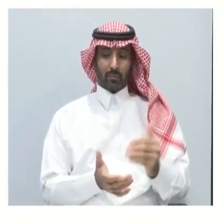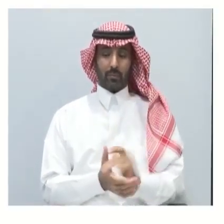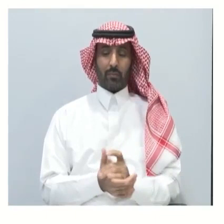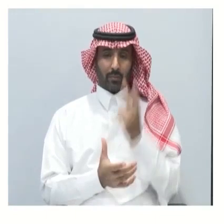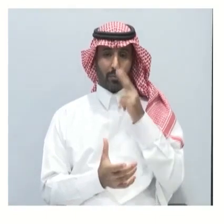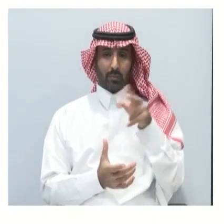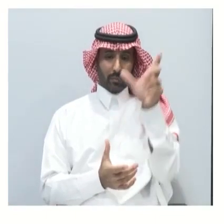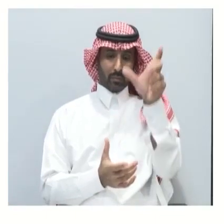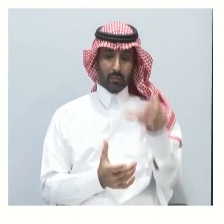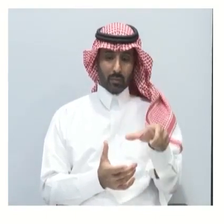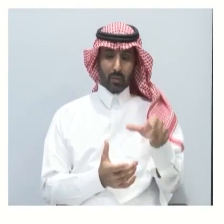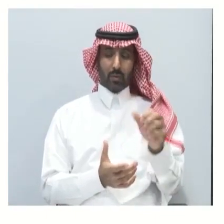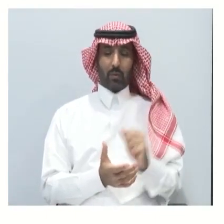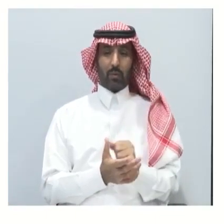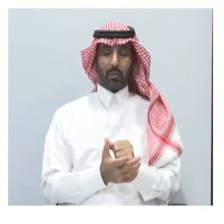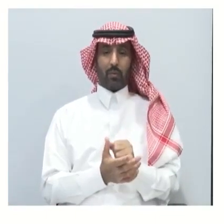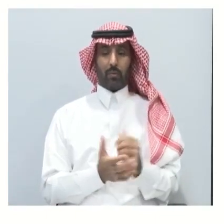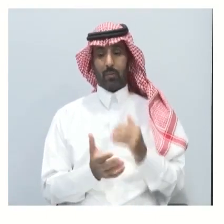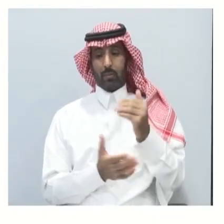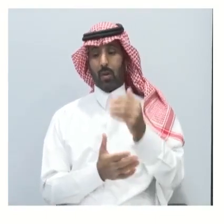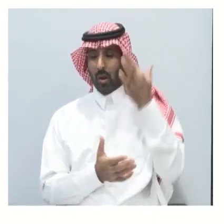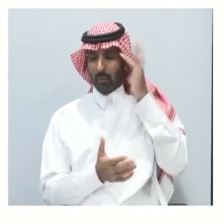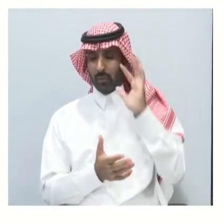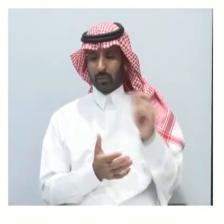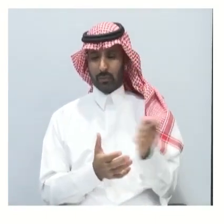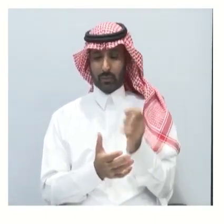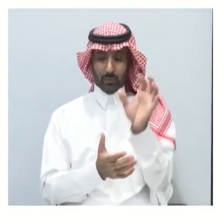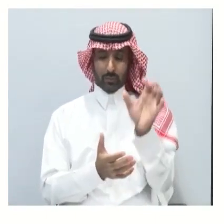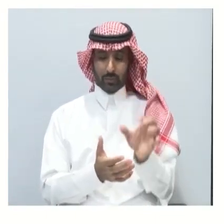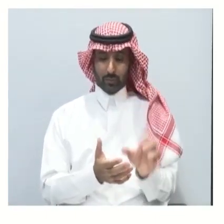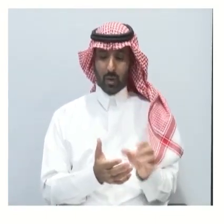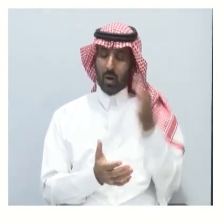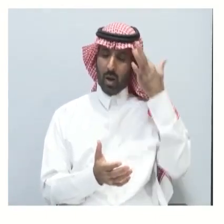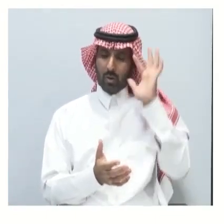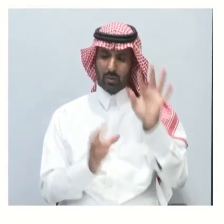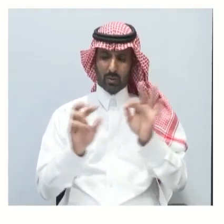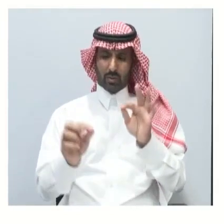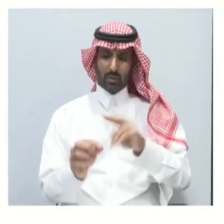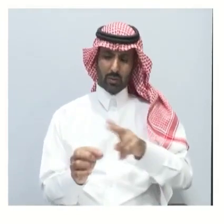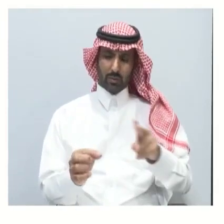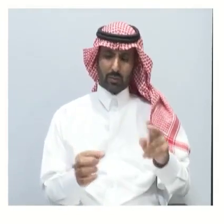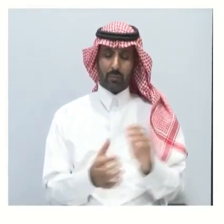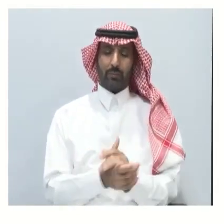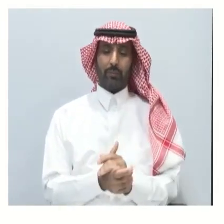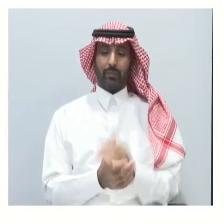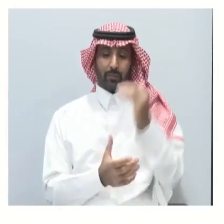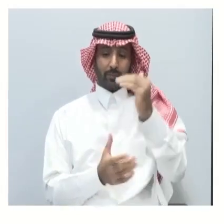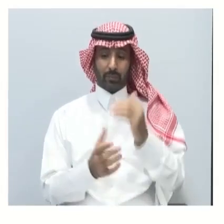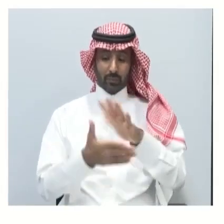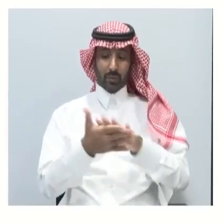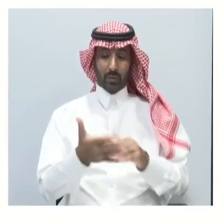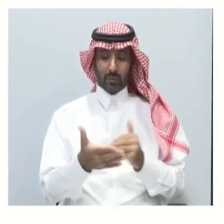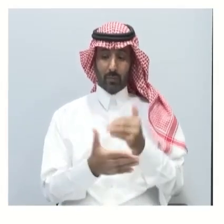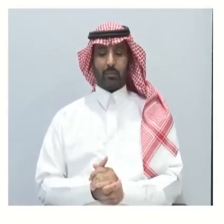Now you have this empty timeline you can use, or if you wish to choose any type of timeline that you can design by